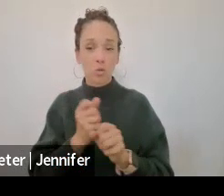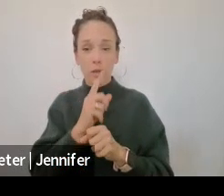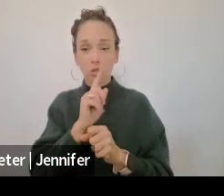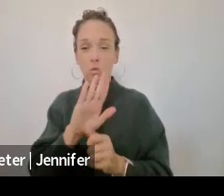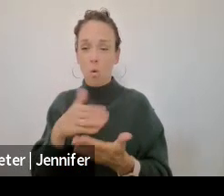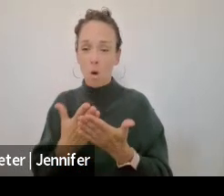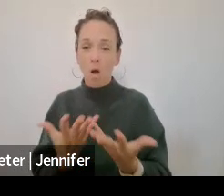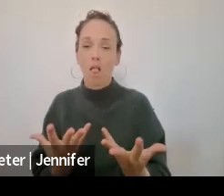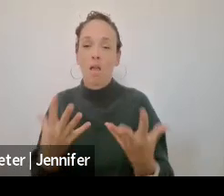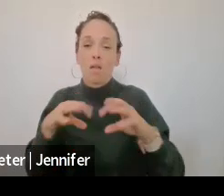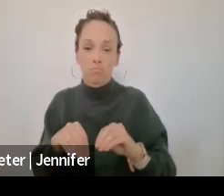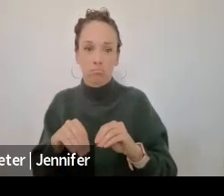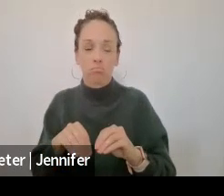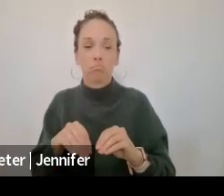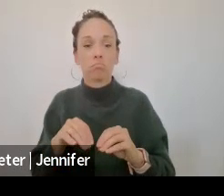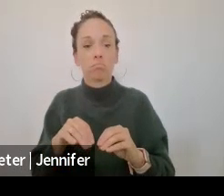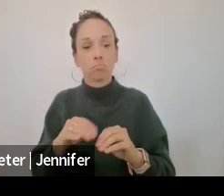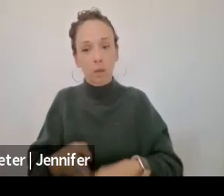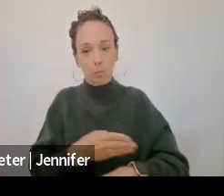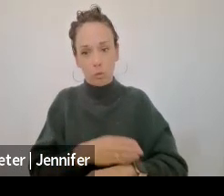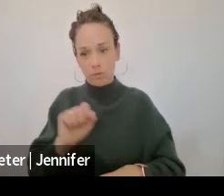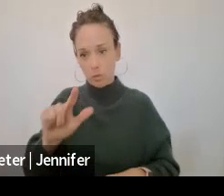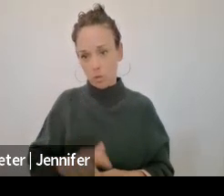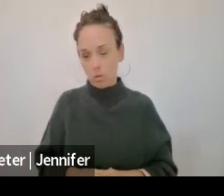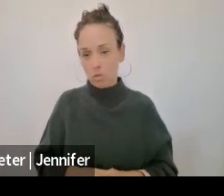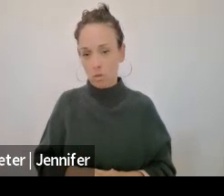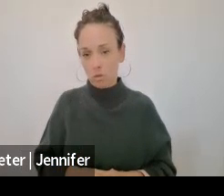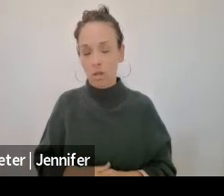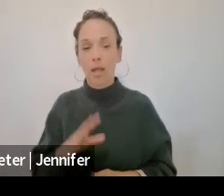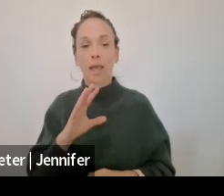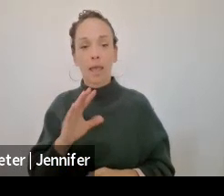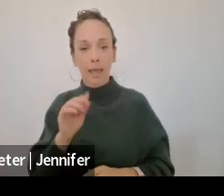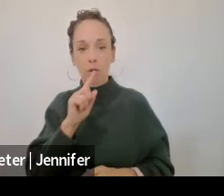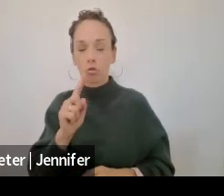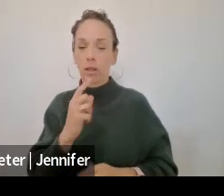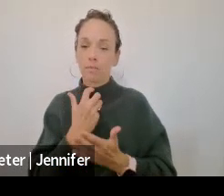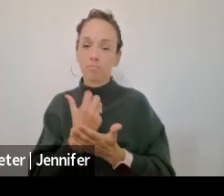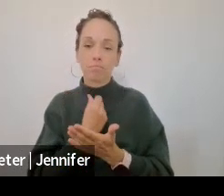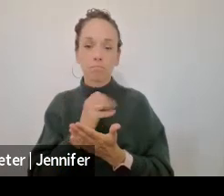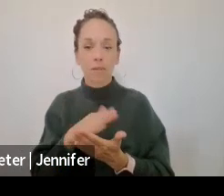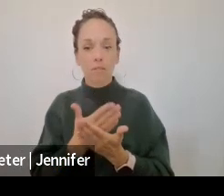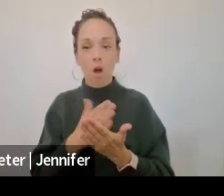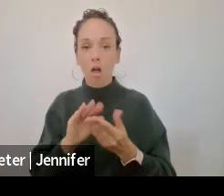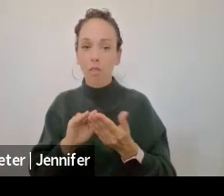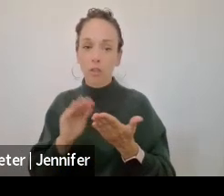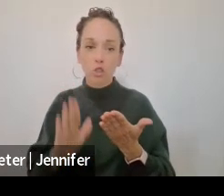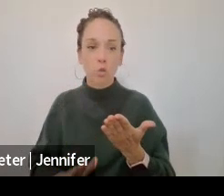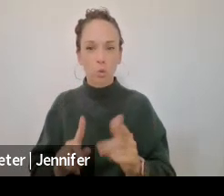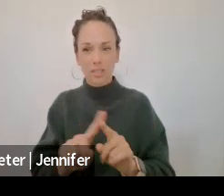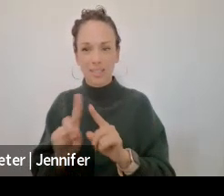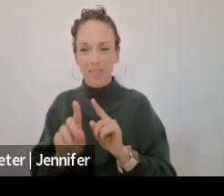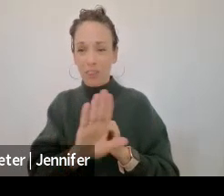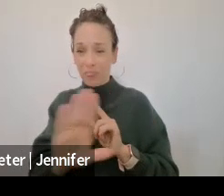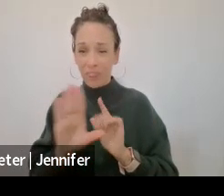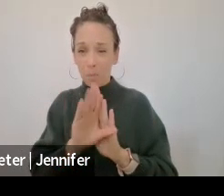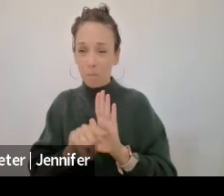of improving and social emotional learning, and taking advantage of all of our students' different strengths in those areas,